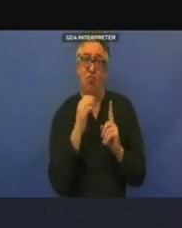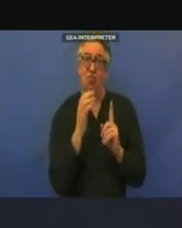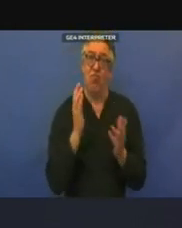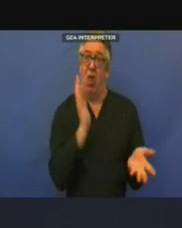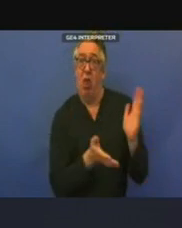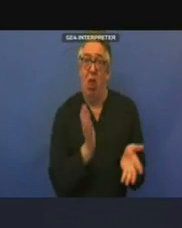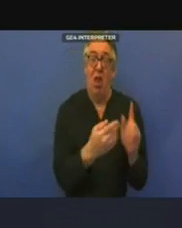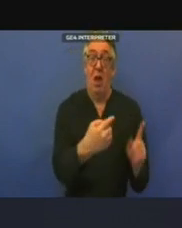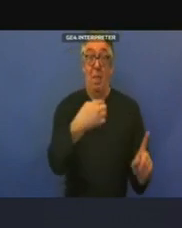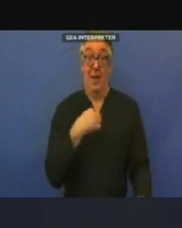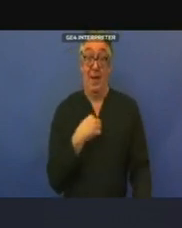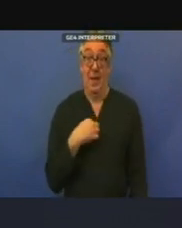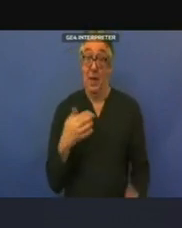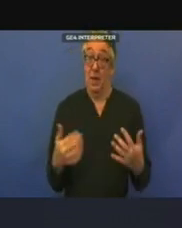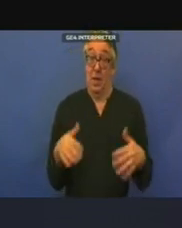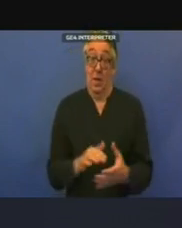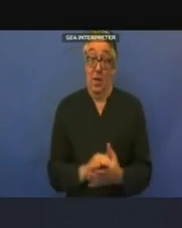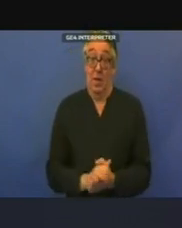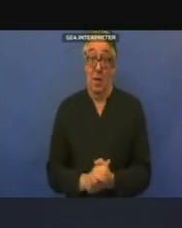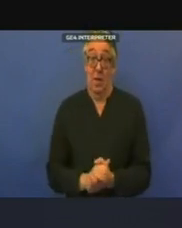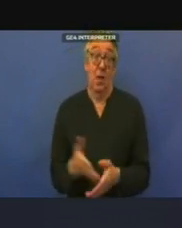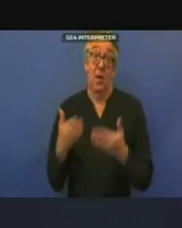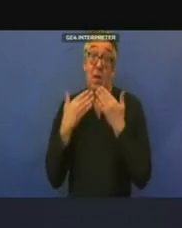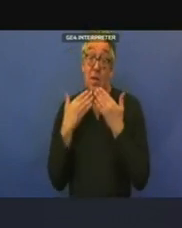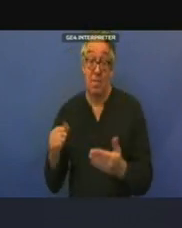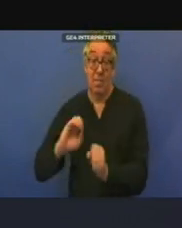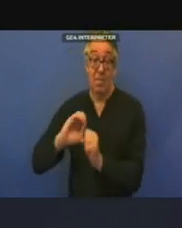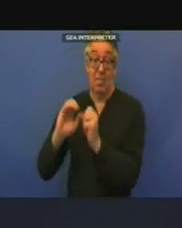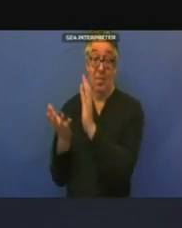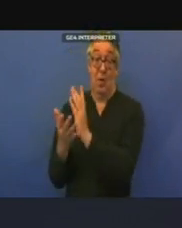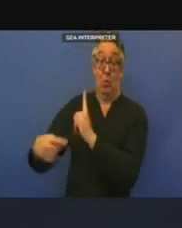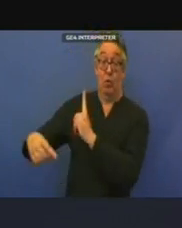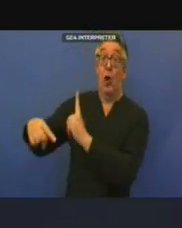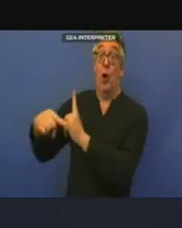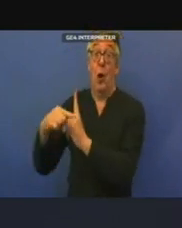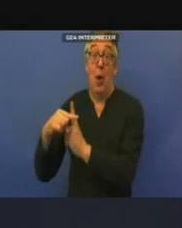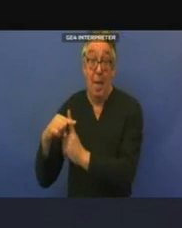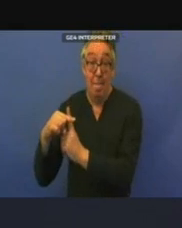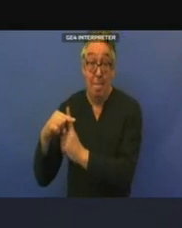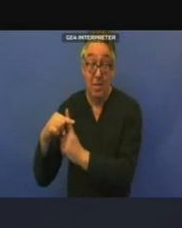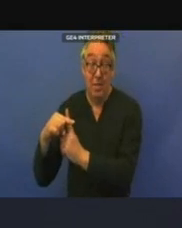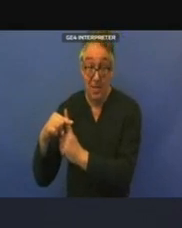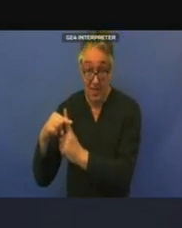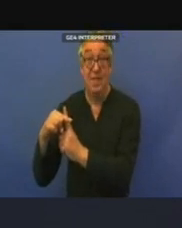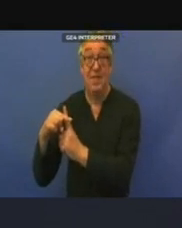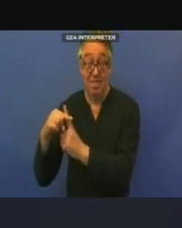that Erasmus Plus project that I stopped being a victim and I became a survivor. And I